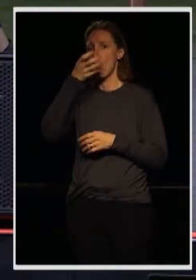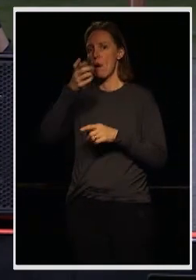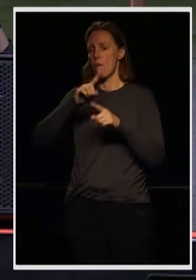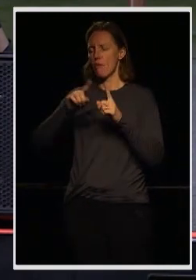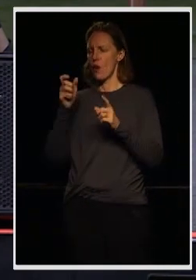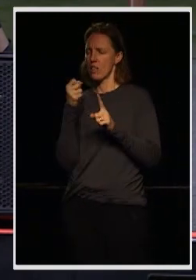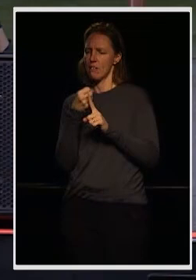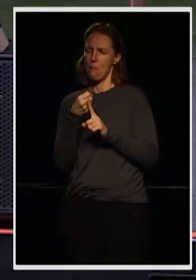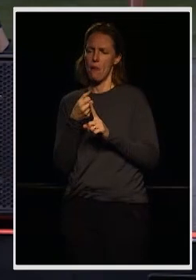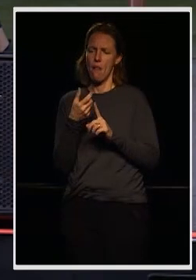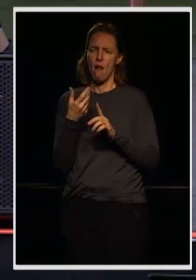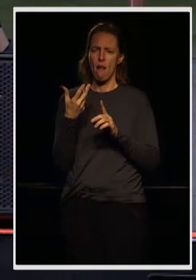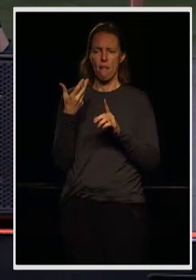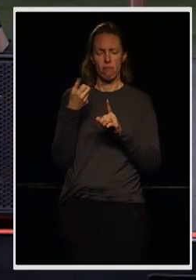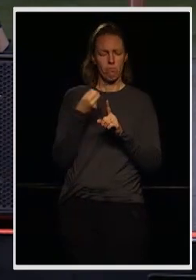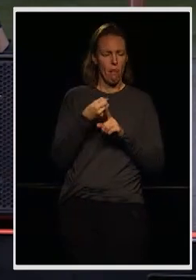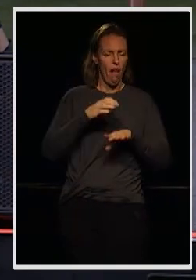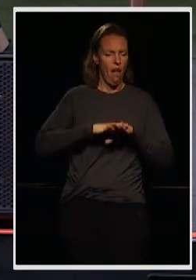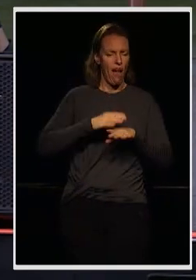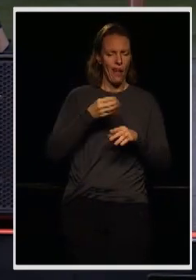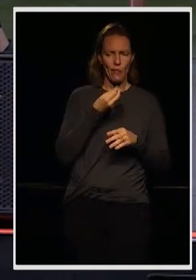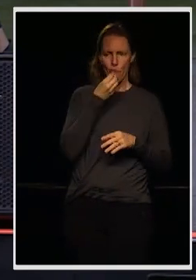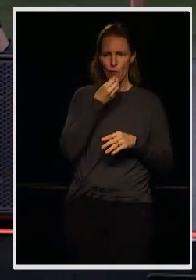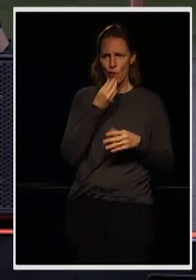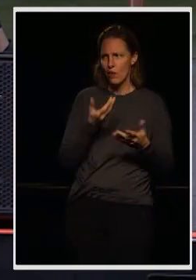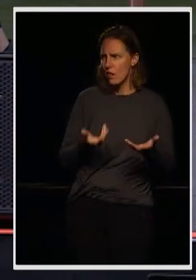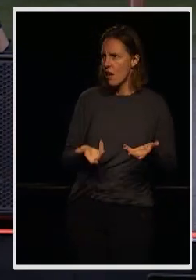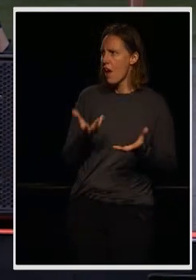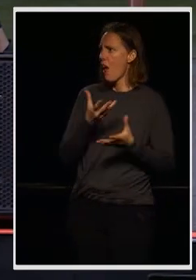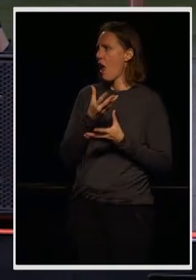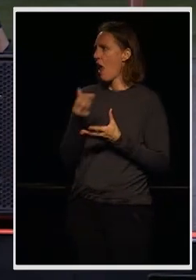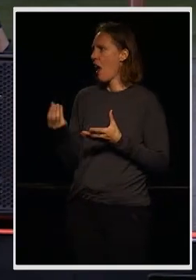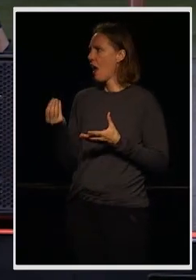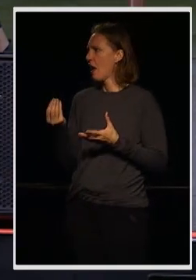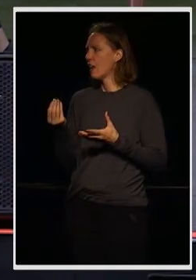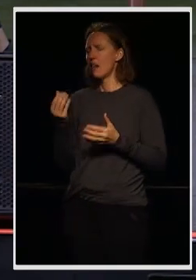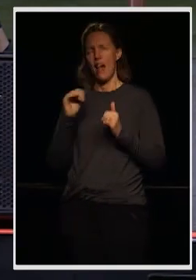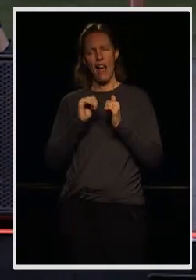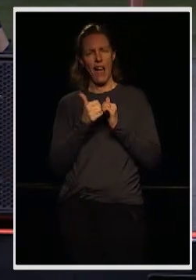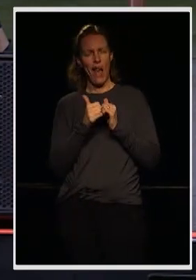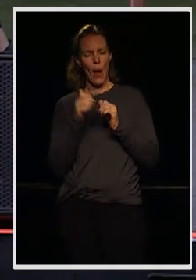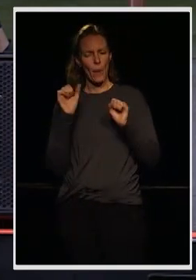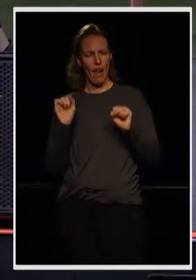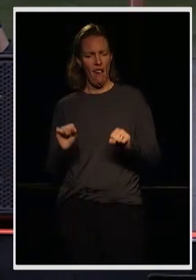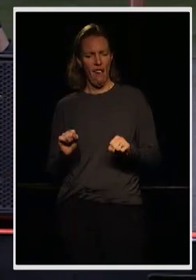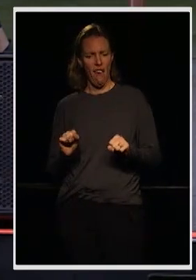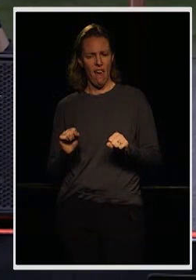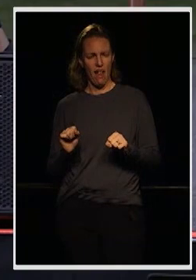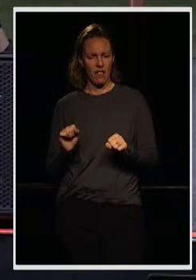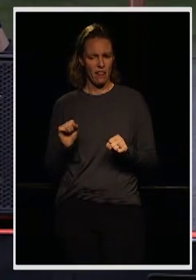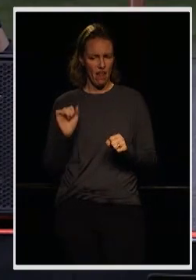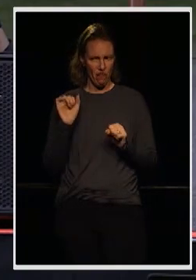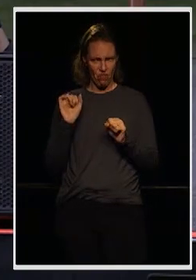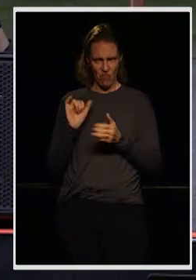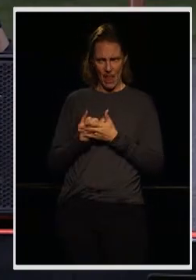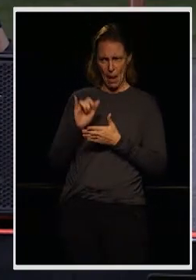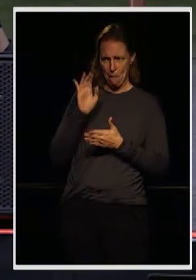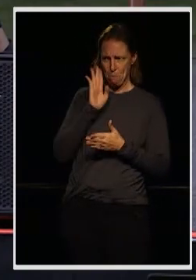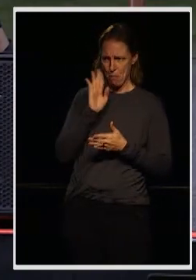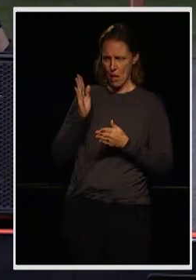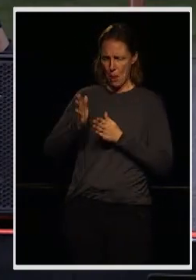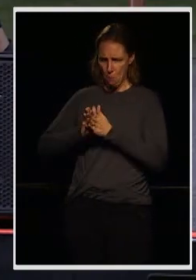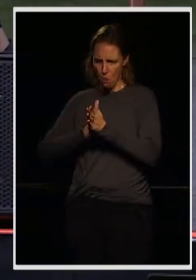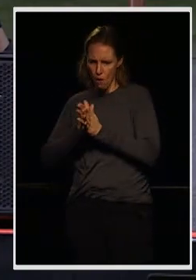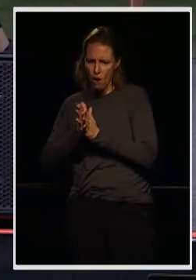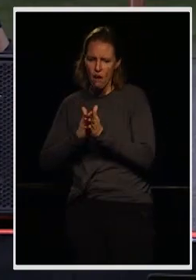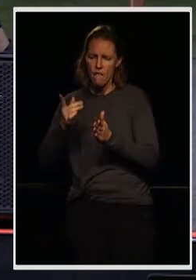actual impact does that have on the crops? And, how can that be a motivator